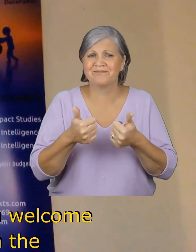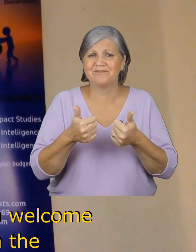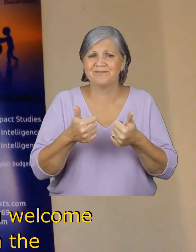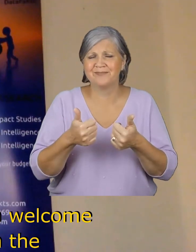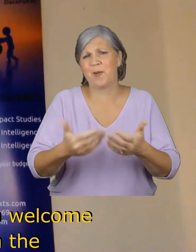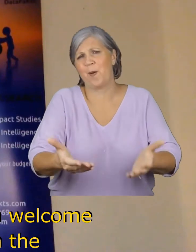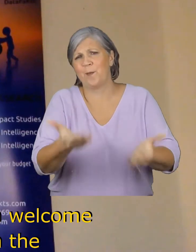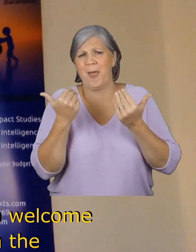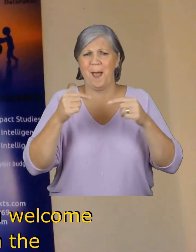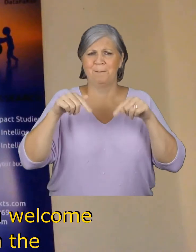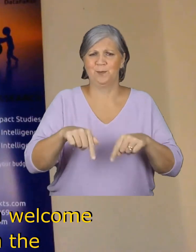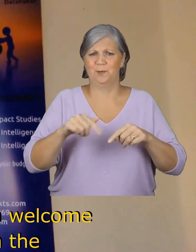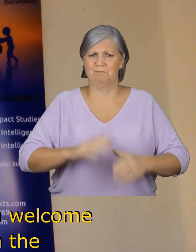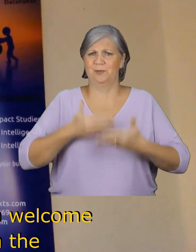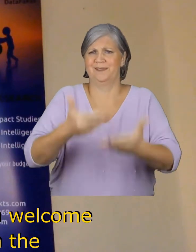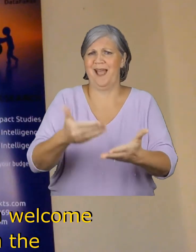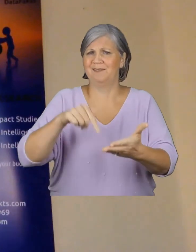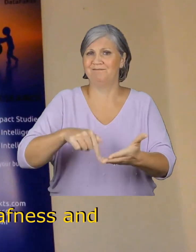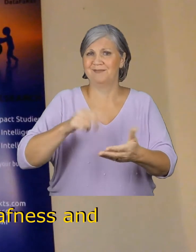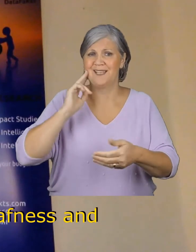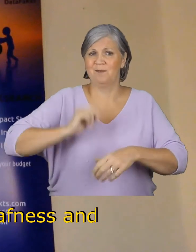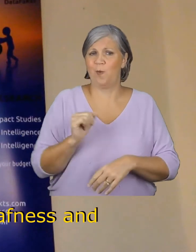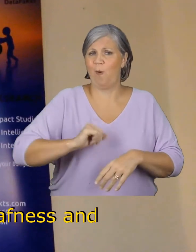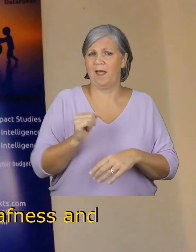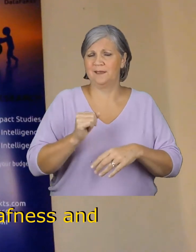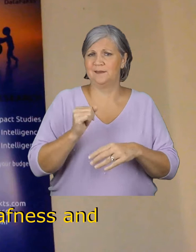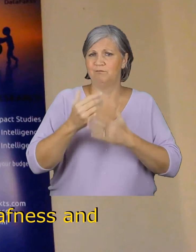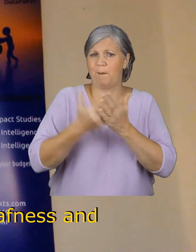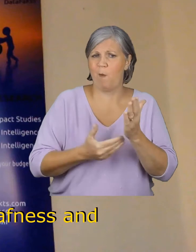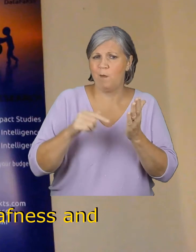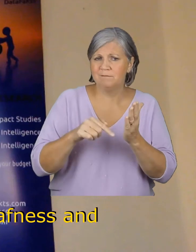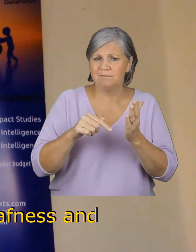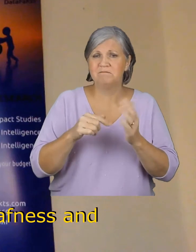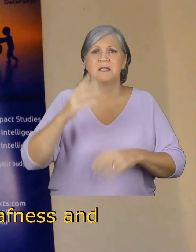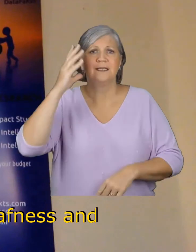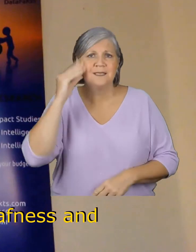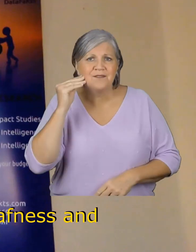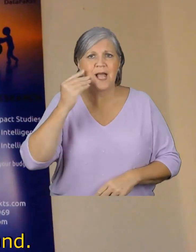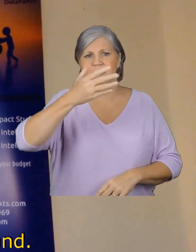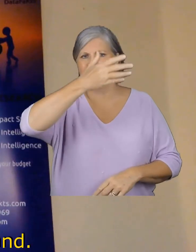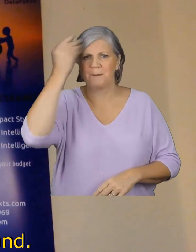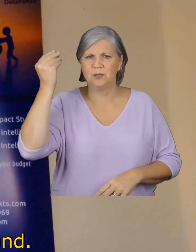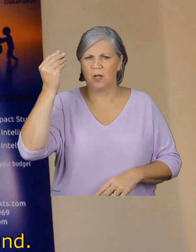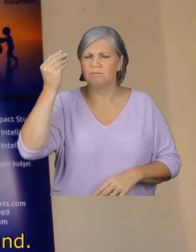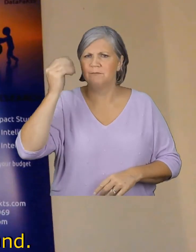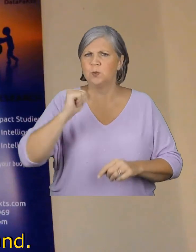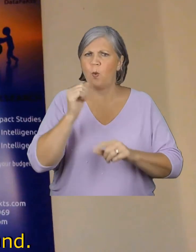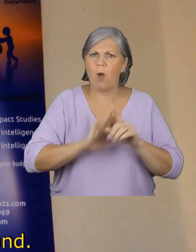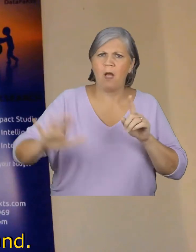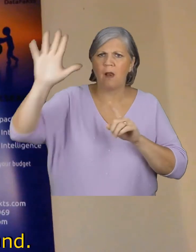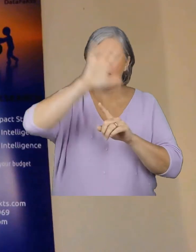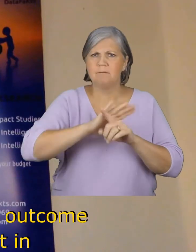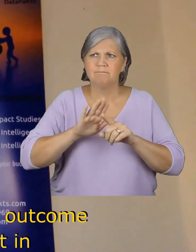Hello and a very warm welcome to this presentation on the Deaf Scotland report, Deafness and Dementia, Predicting the Future for